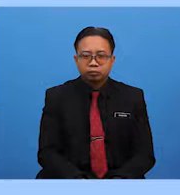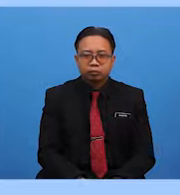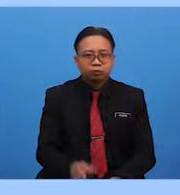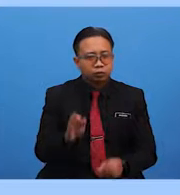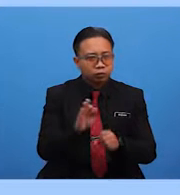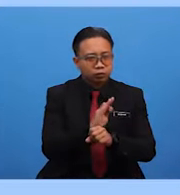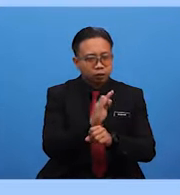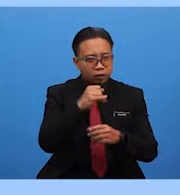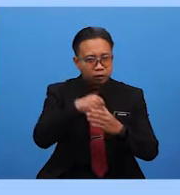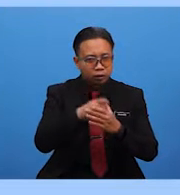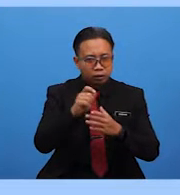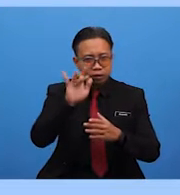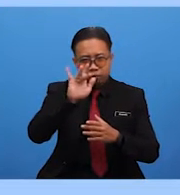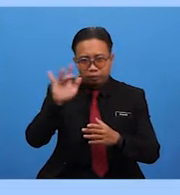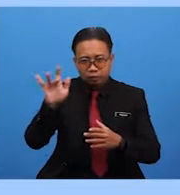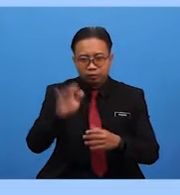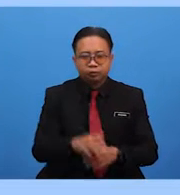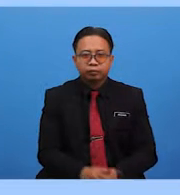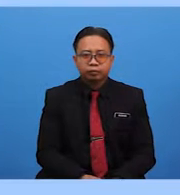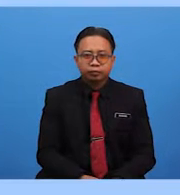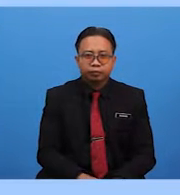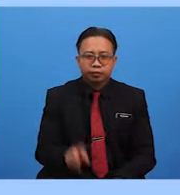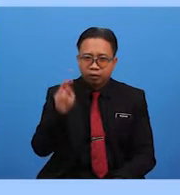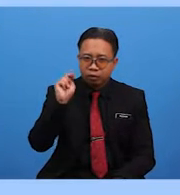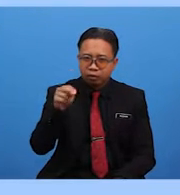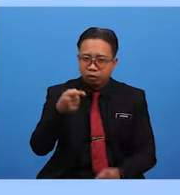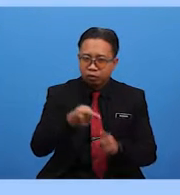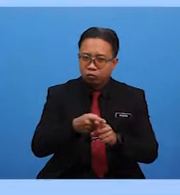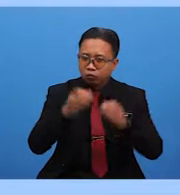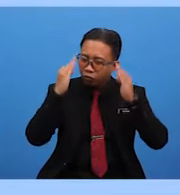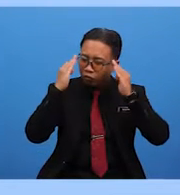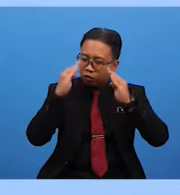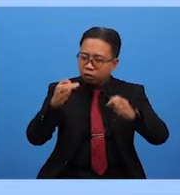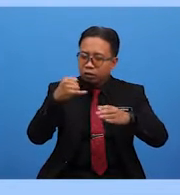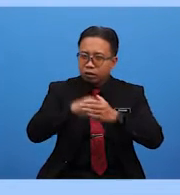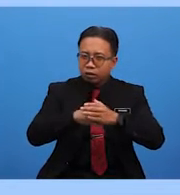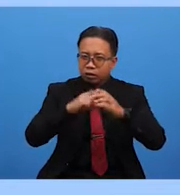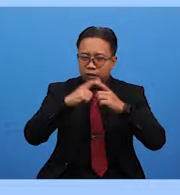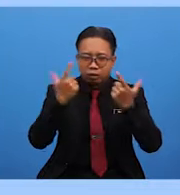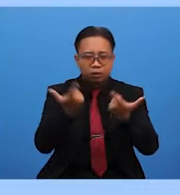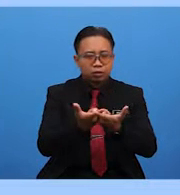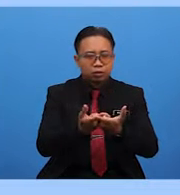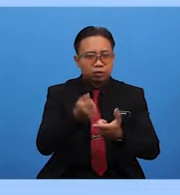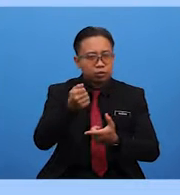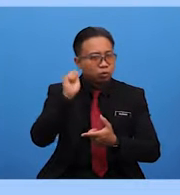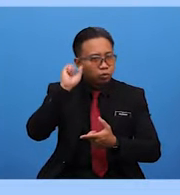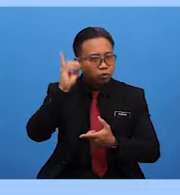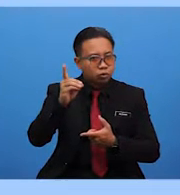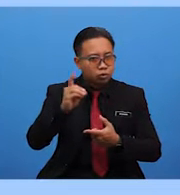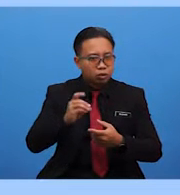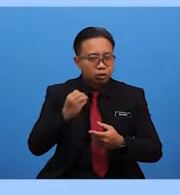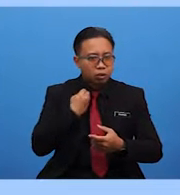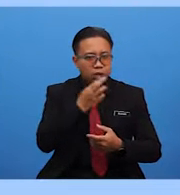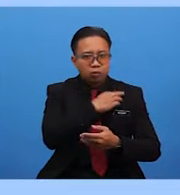fill in the blank since they need to focus in class. We should ensure that